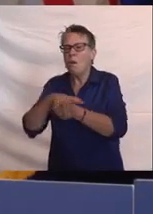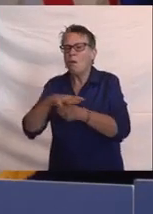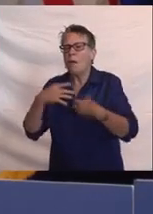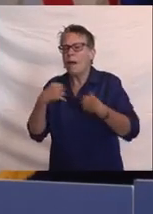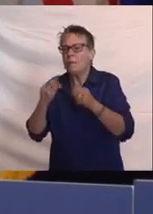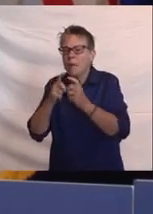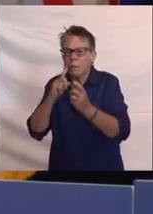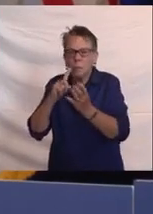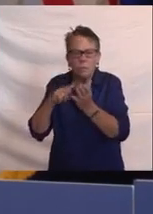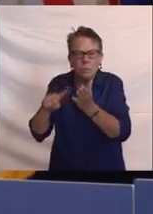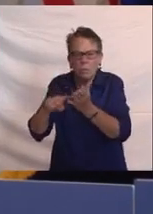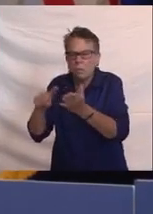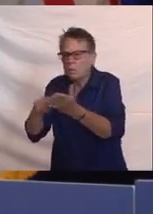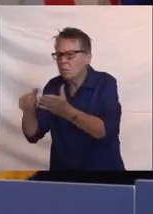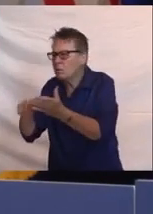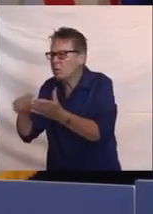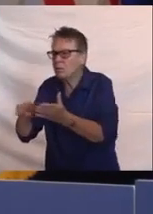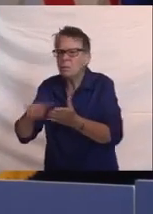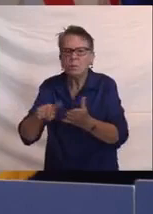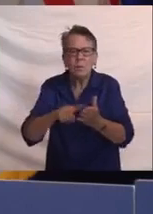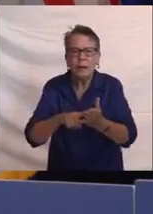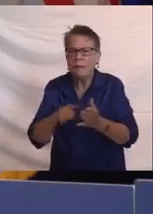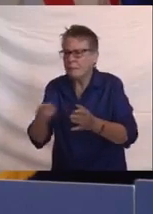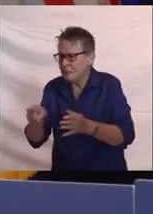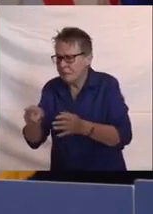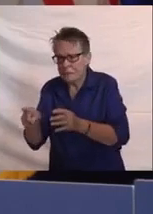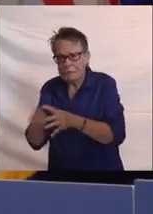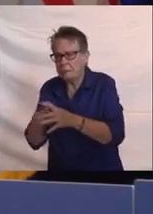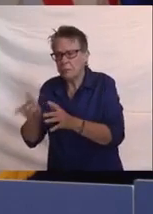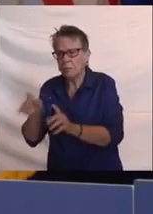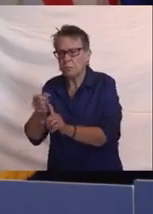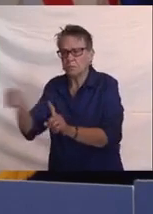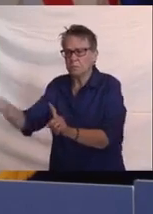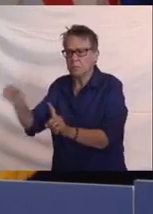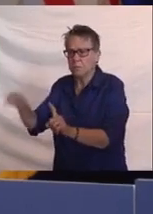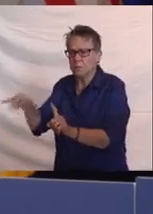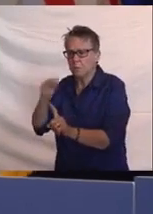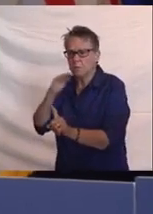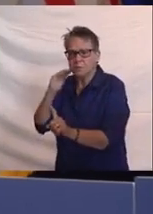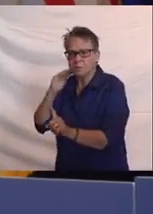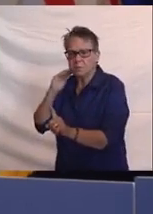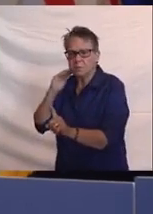monitoring are typically taken as we typically do with any sort of COVID case.